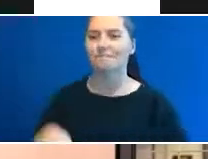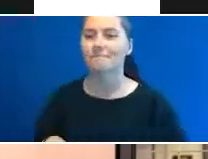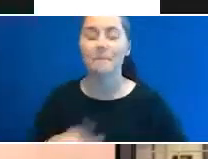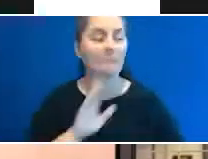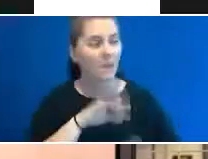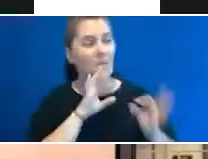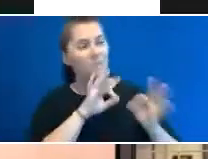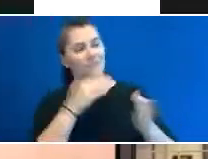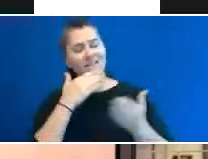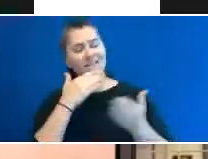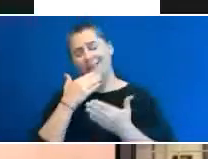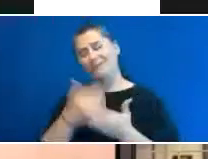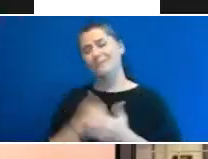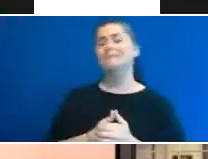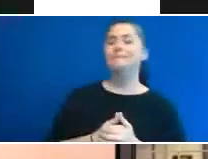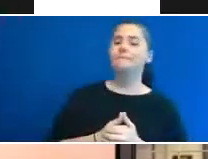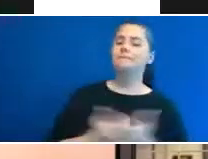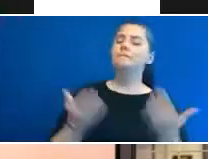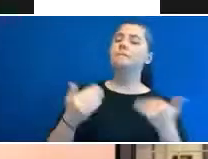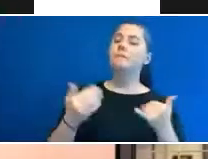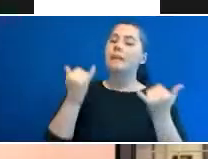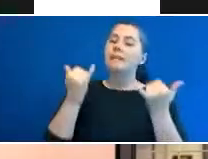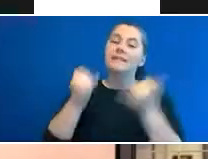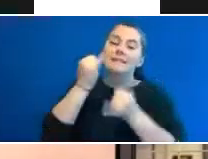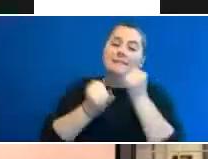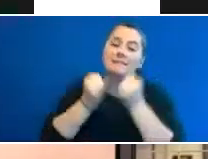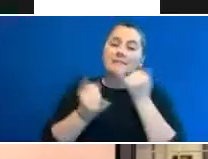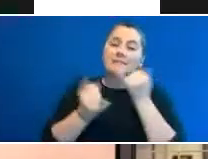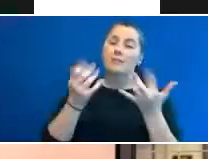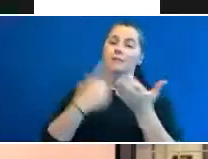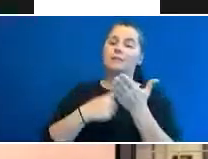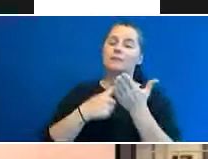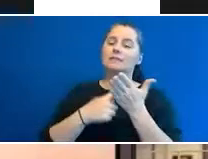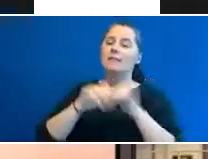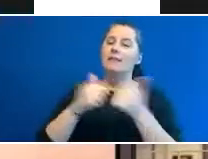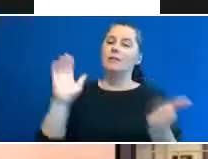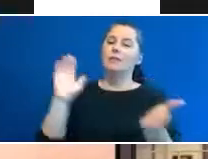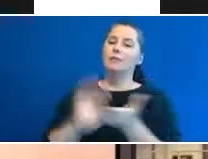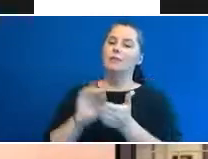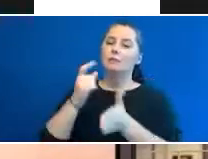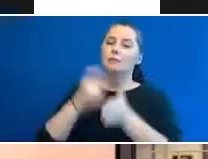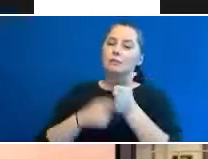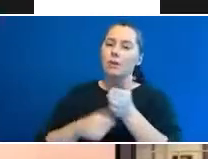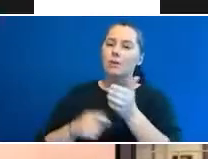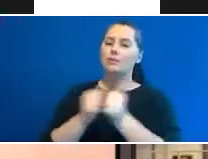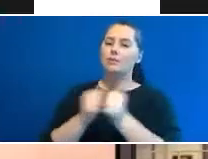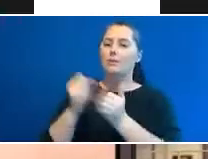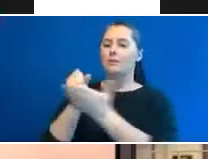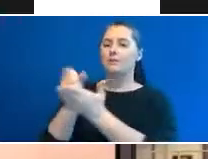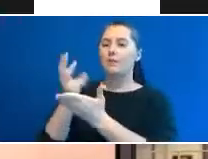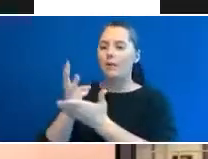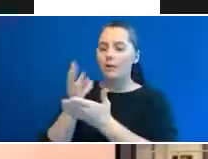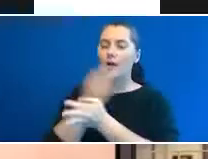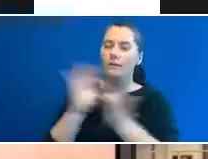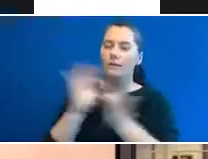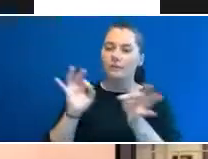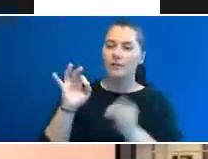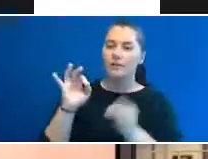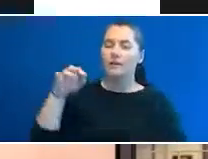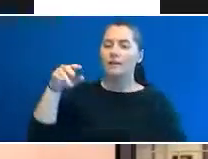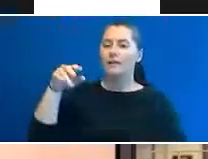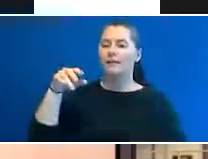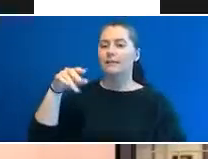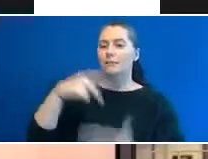much, Zach. In closing here, we just want to talk about how to reduce costs with software and free platforms out there.